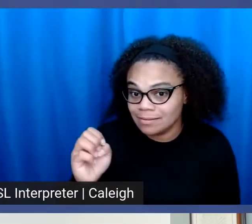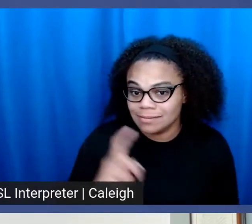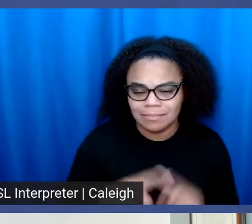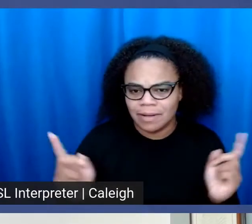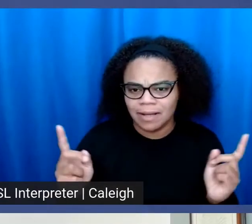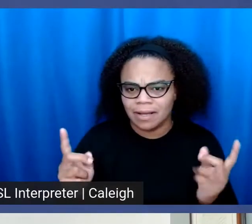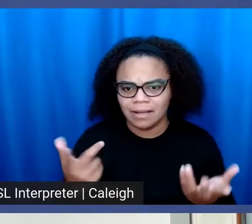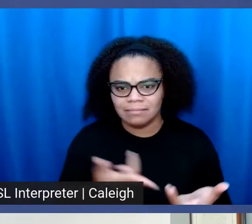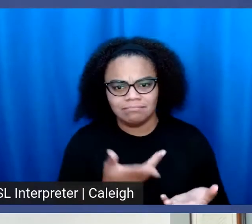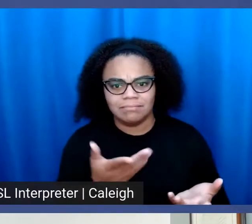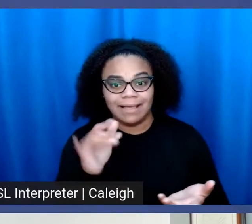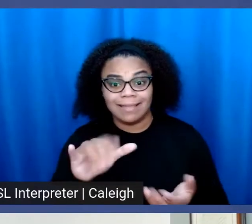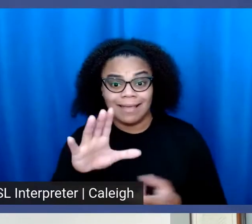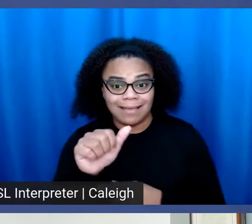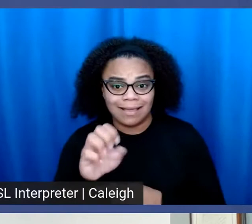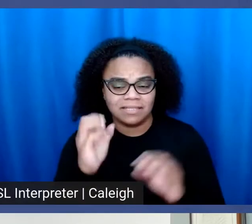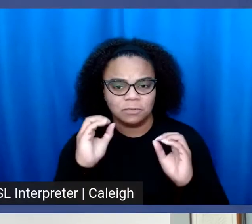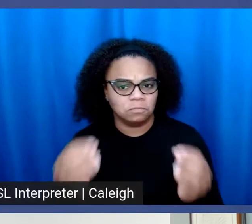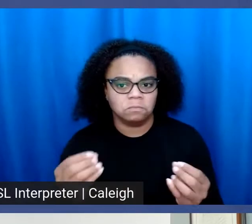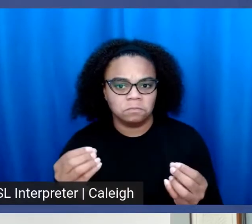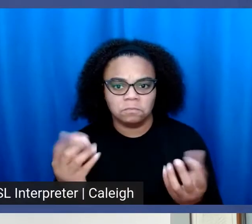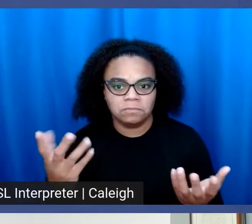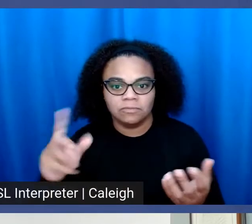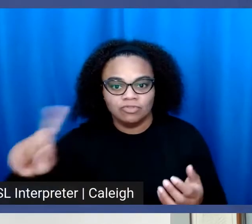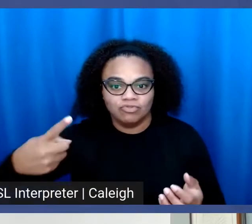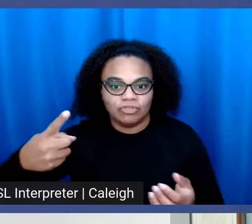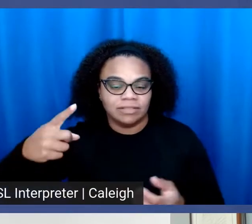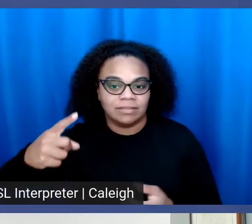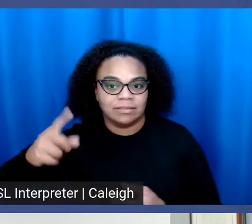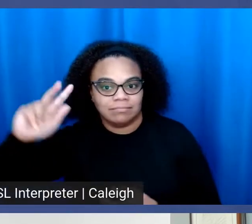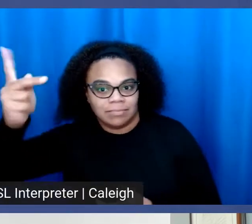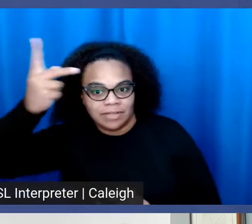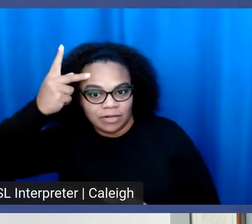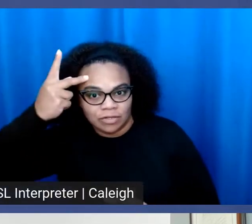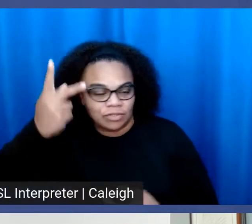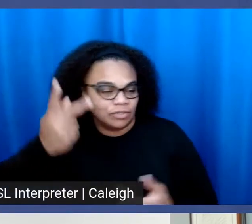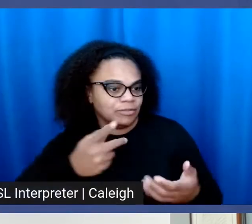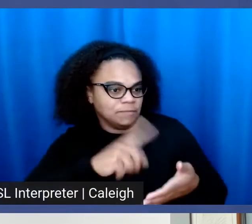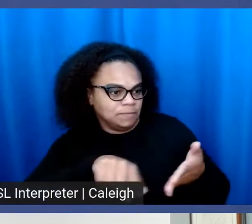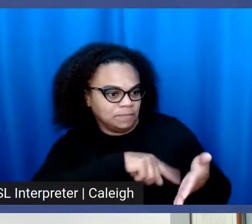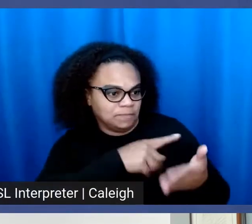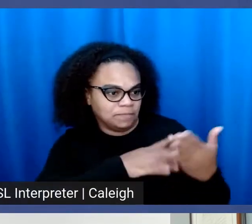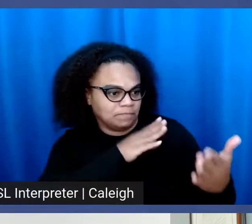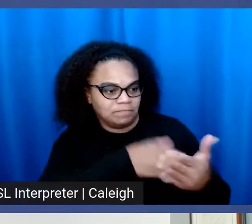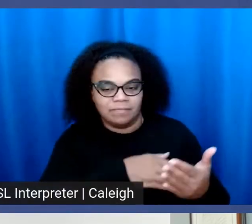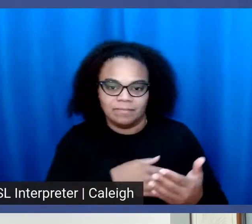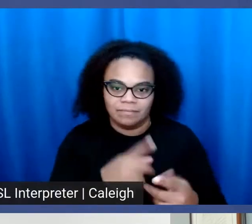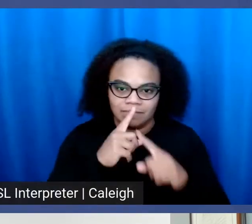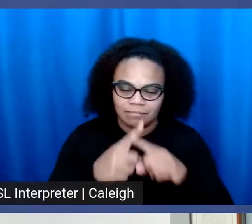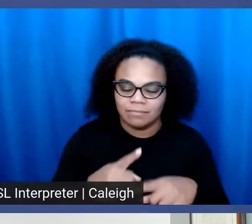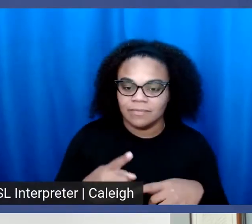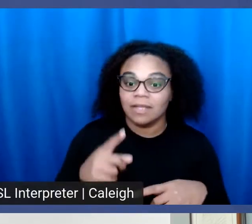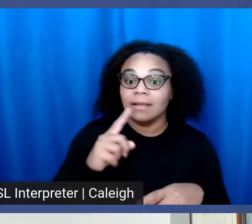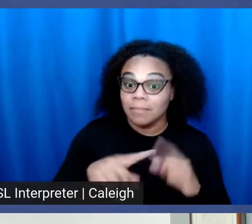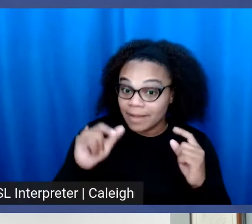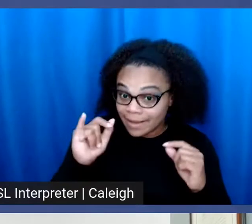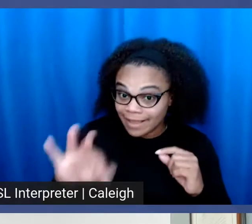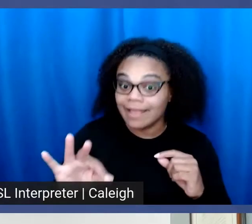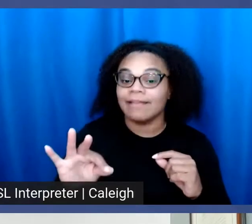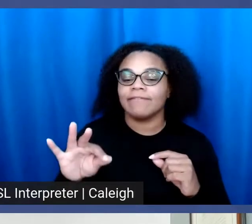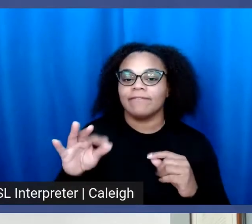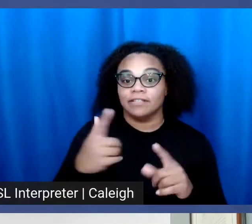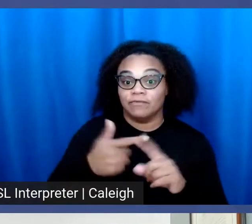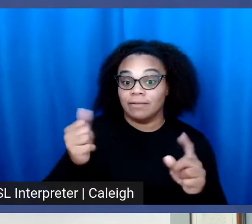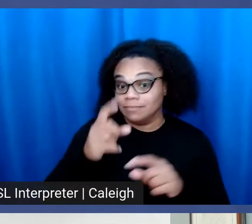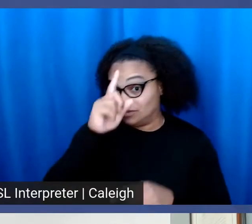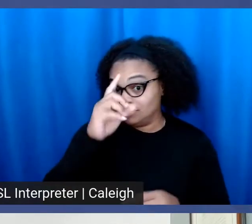partisan driven attempts at censorship. So that's what I'm talking about. If you get that kind of vigilante censorship, even if it is by an intermediary or by a direct order,